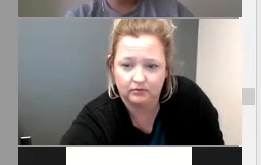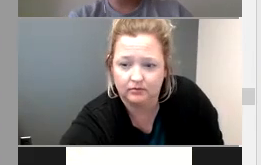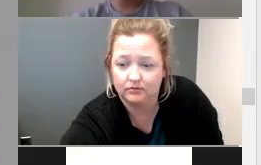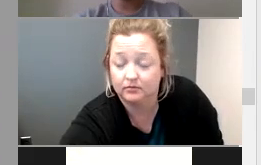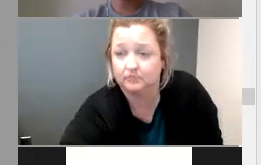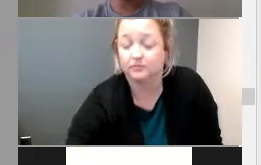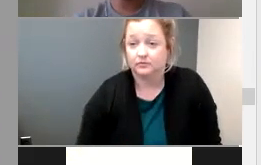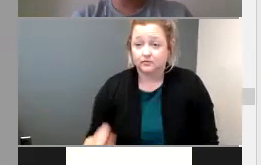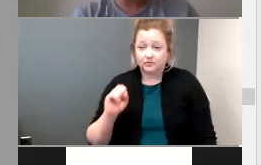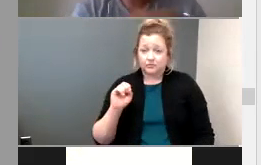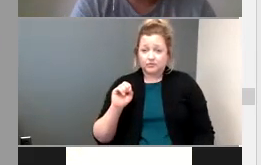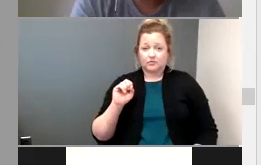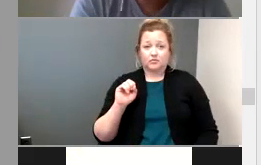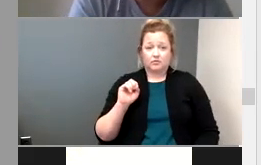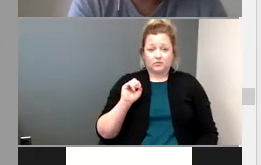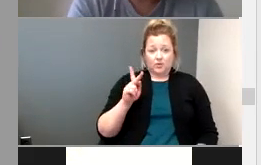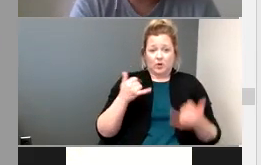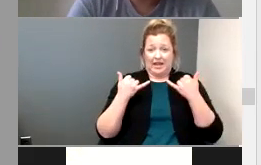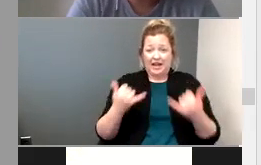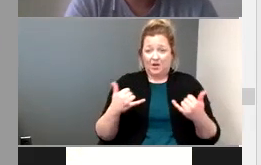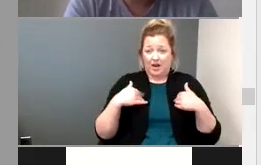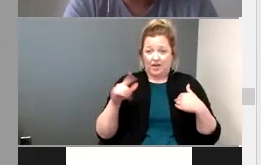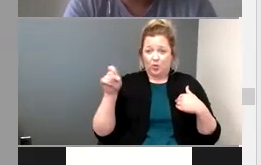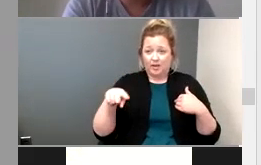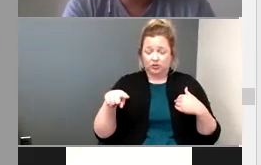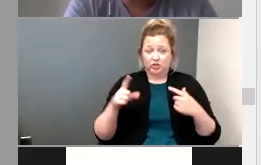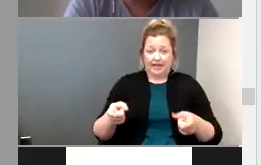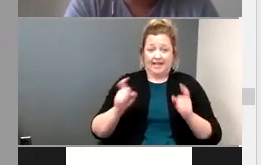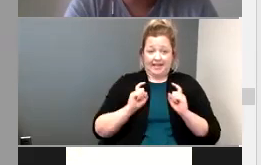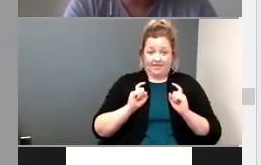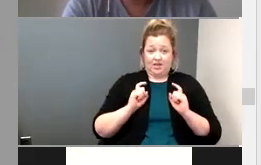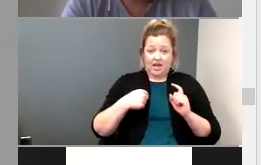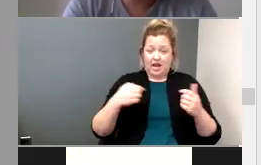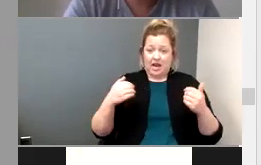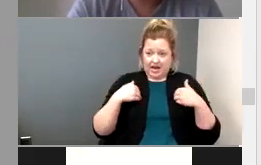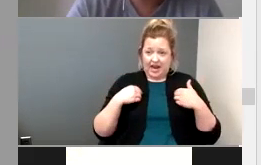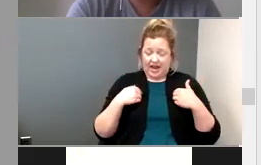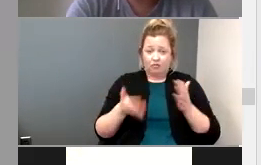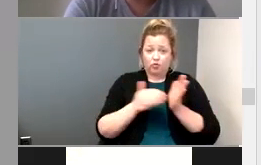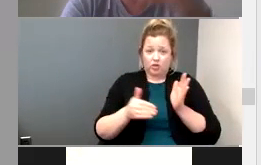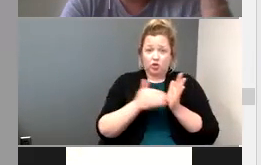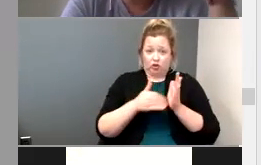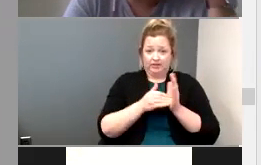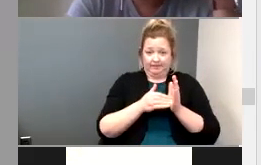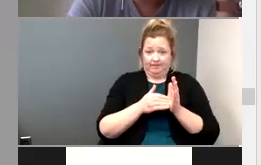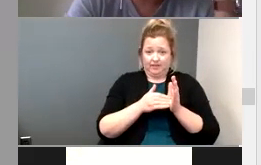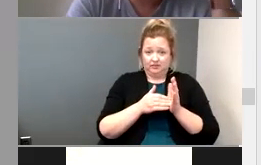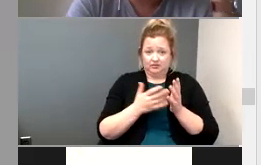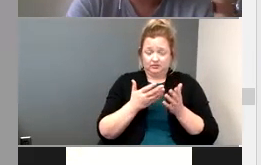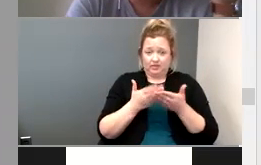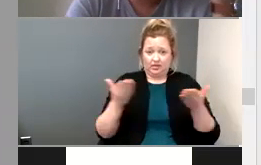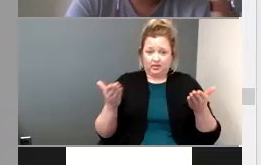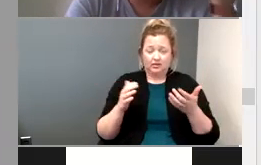Okay, so now comes the question, given that I have these recursive formulations, how do I figure out what is